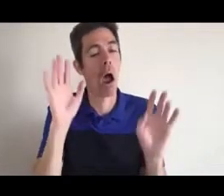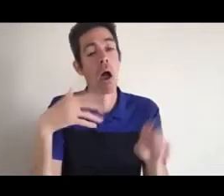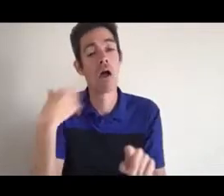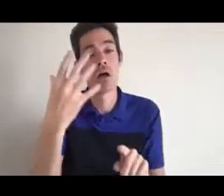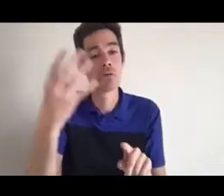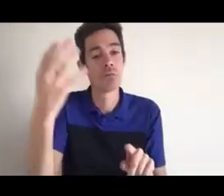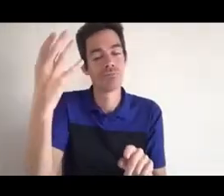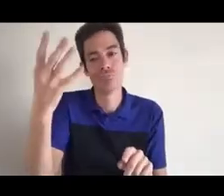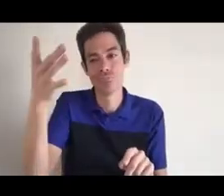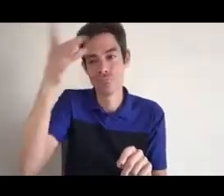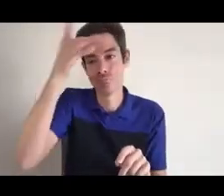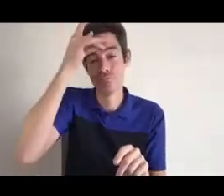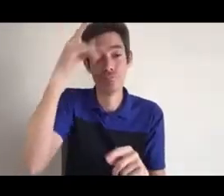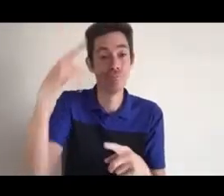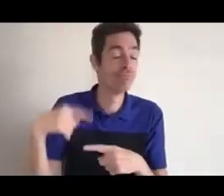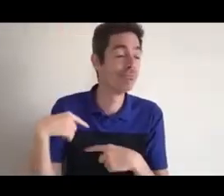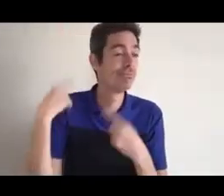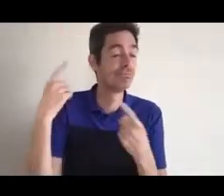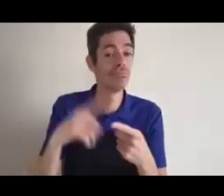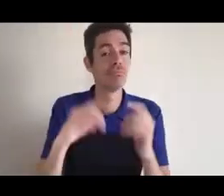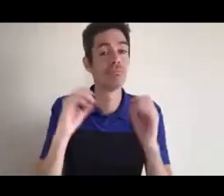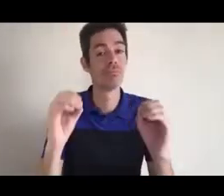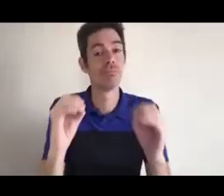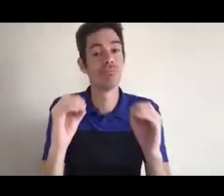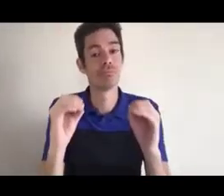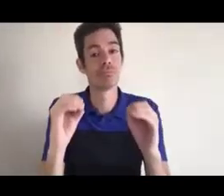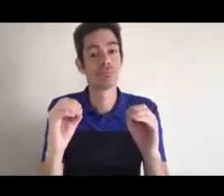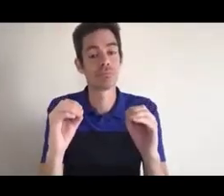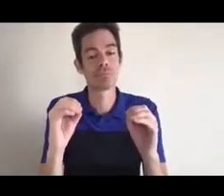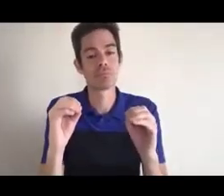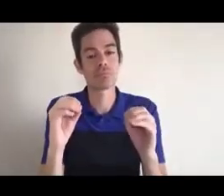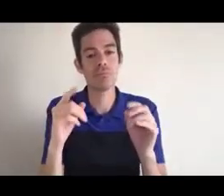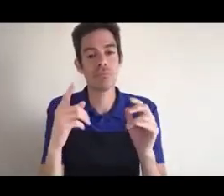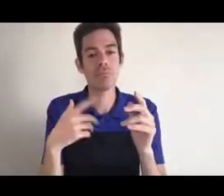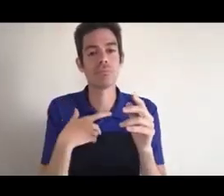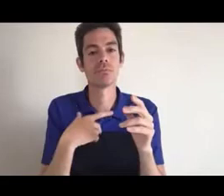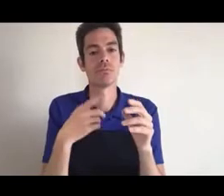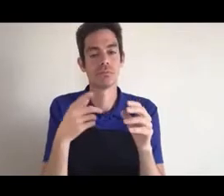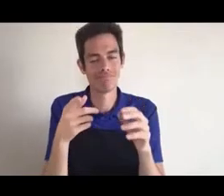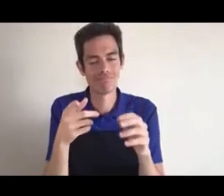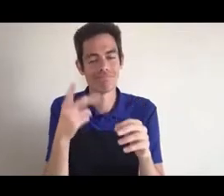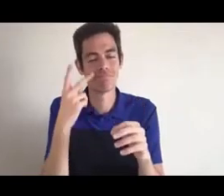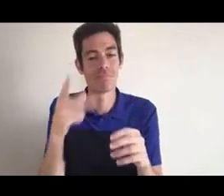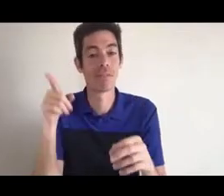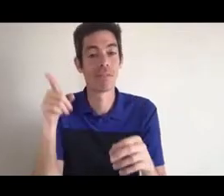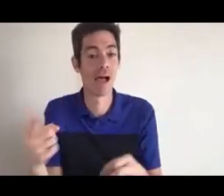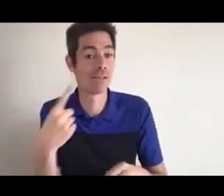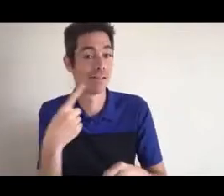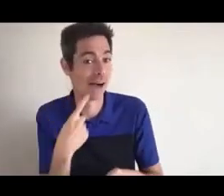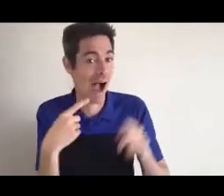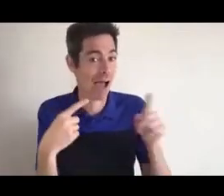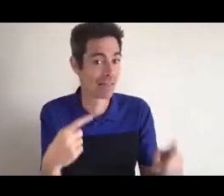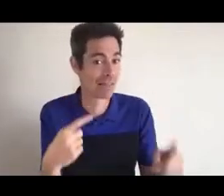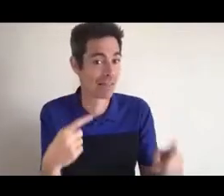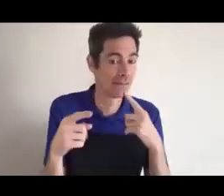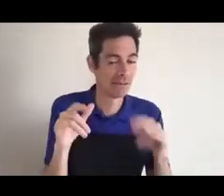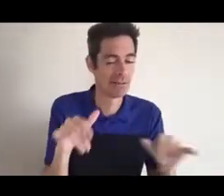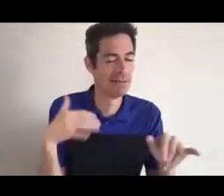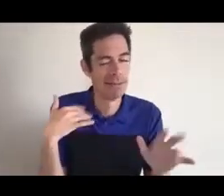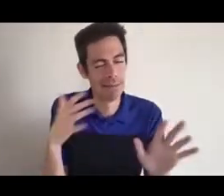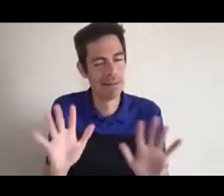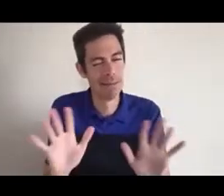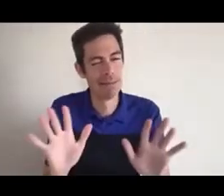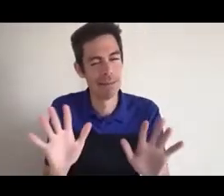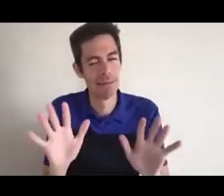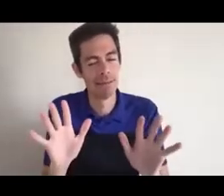lyrics. And that's where I kind of came up with the idea that really stayed with me until I started teaching. And I saw, I